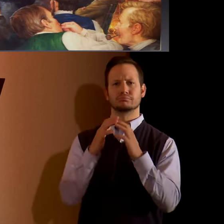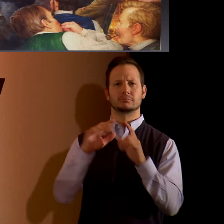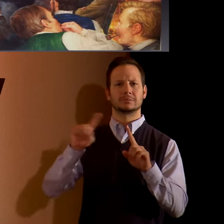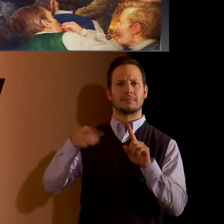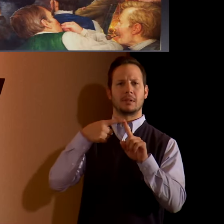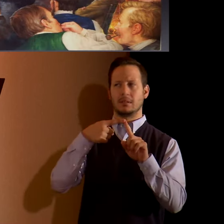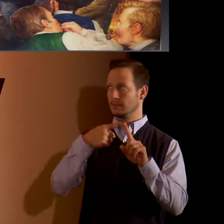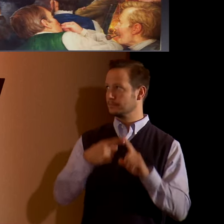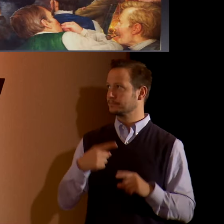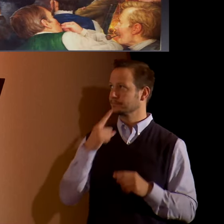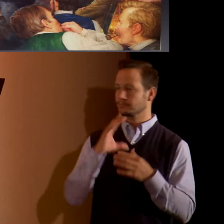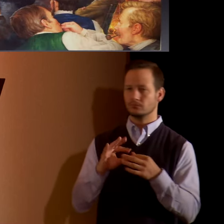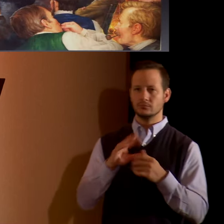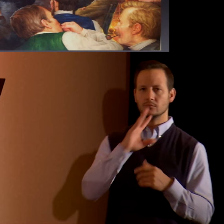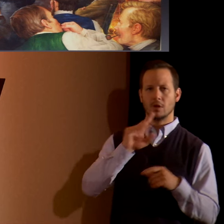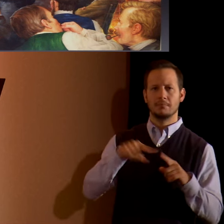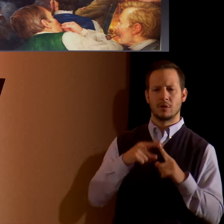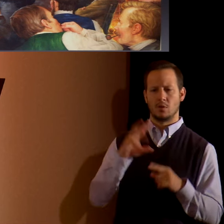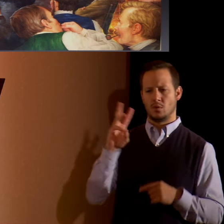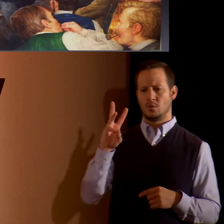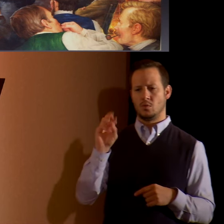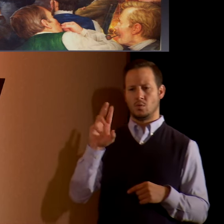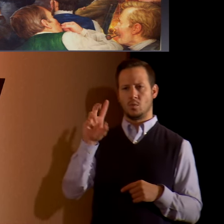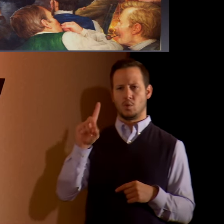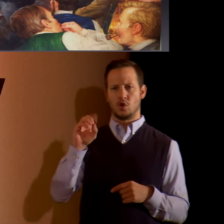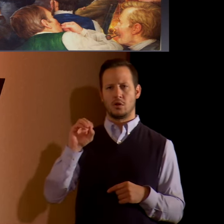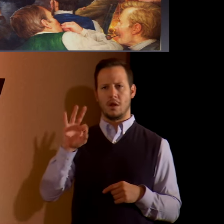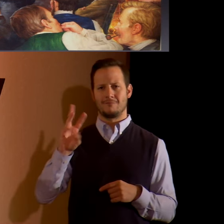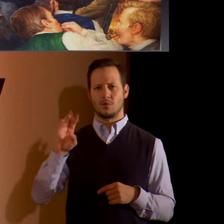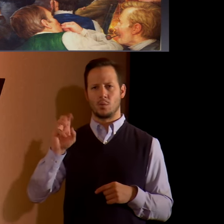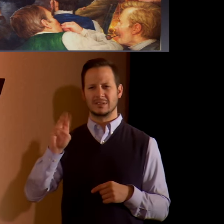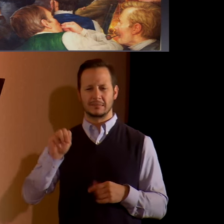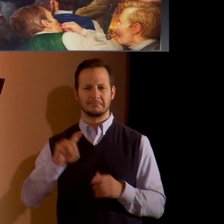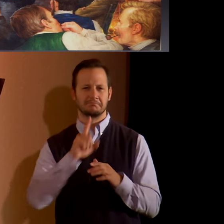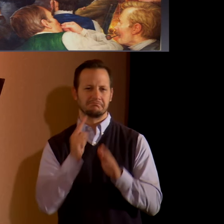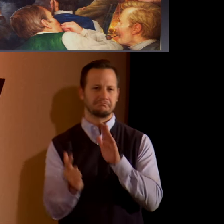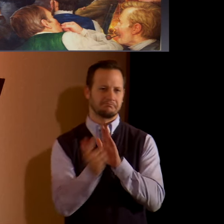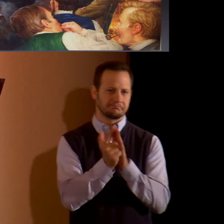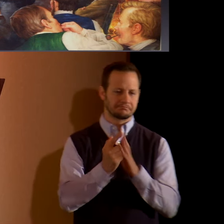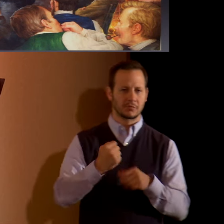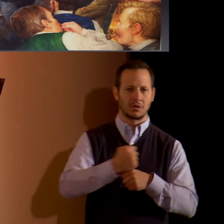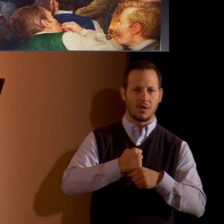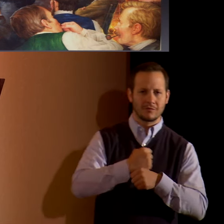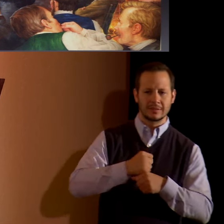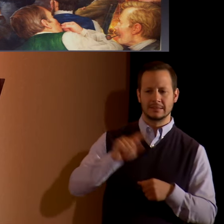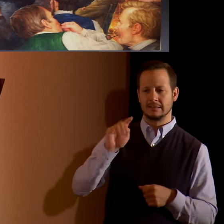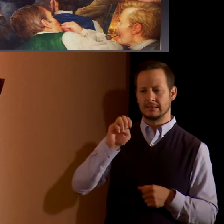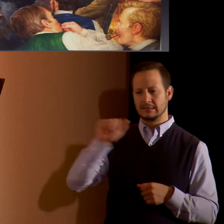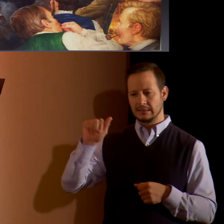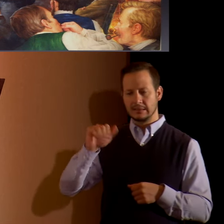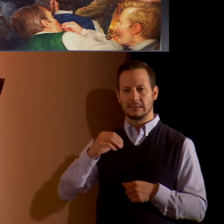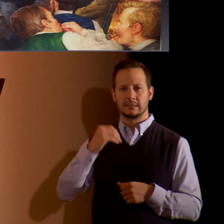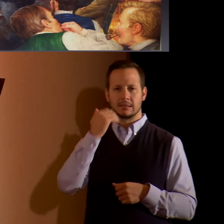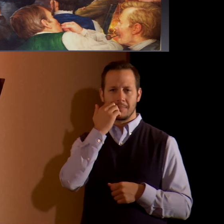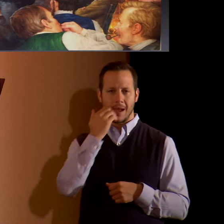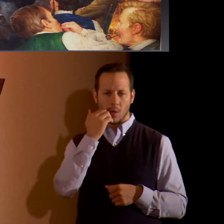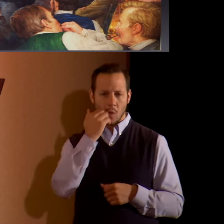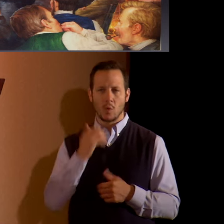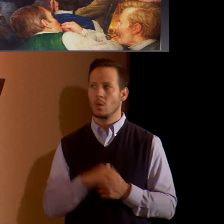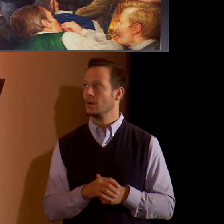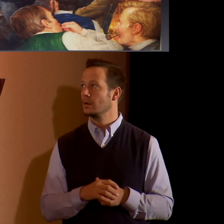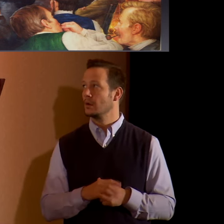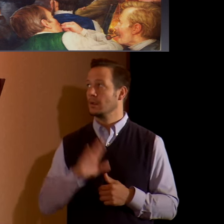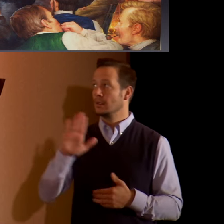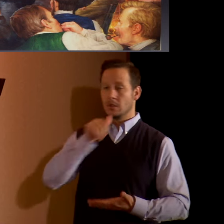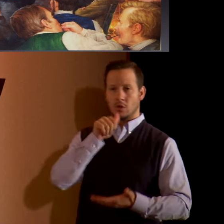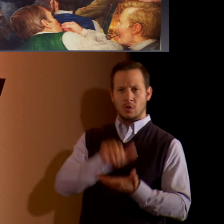proclaimed the Word of Wisdom, a revelation forbidding the use of tobacco, coffee, and tea. Smith's wife, Lucy,